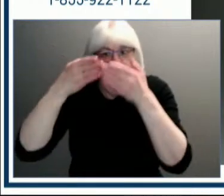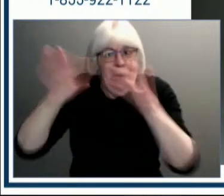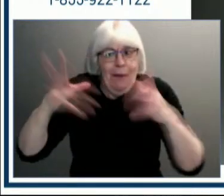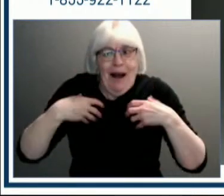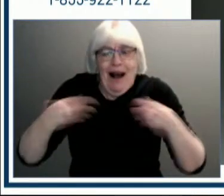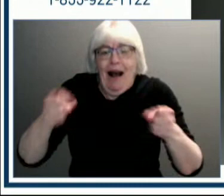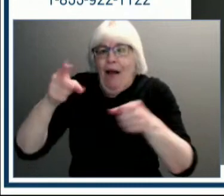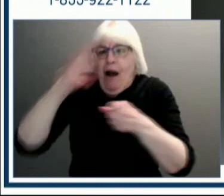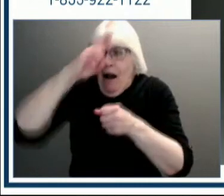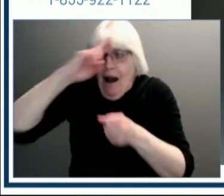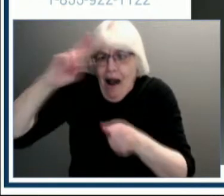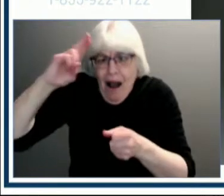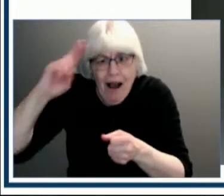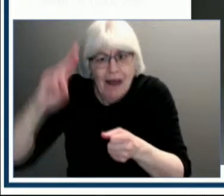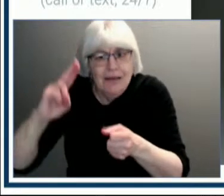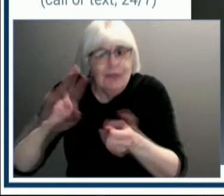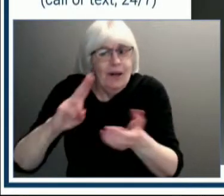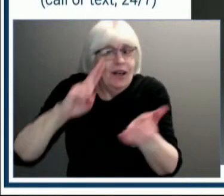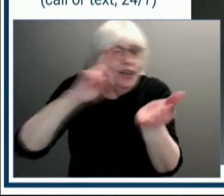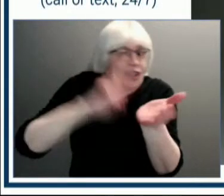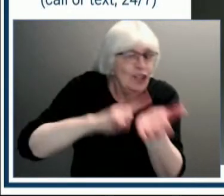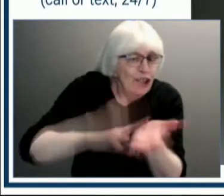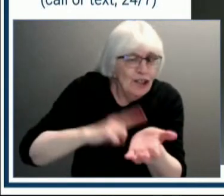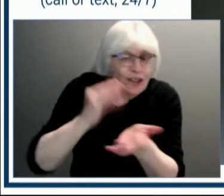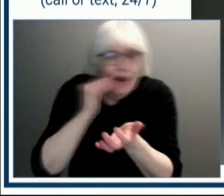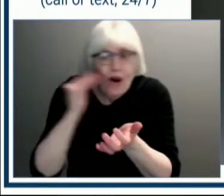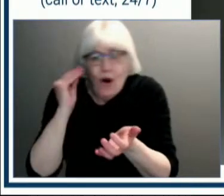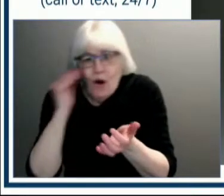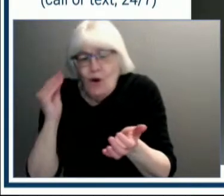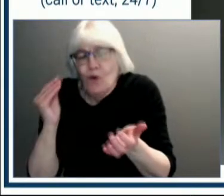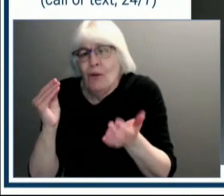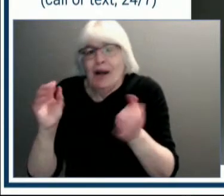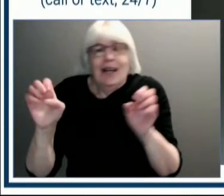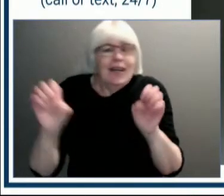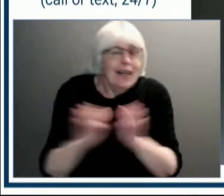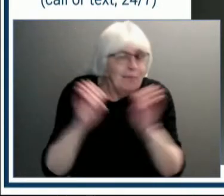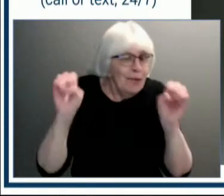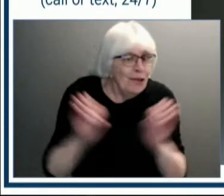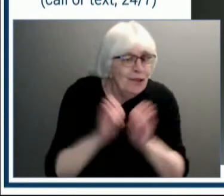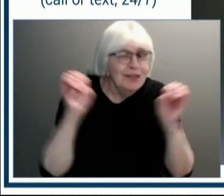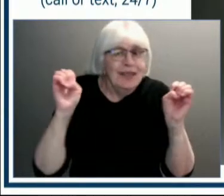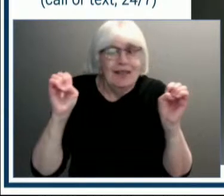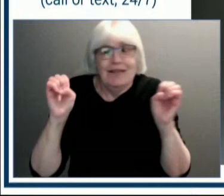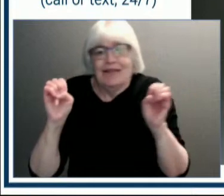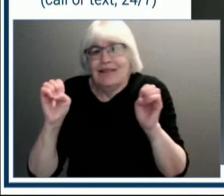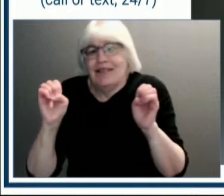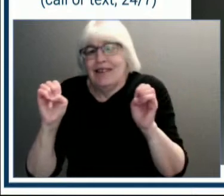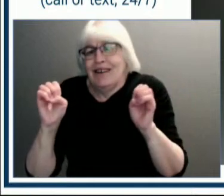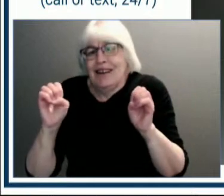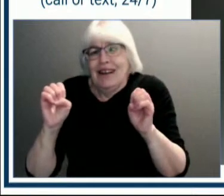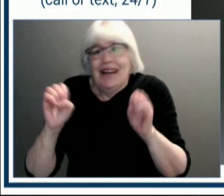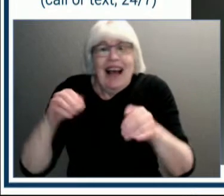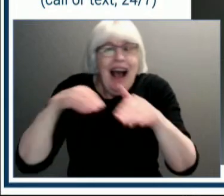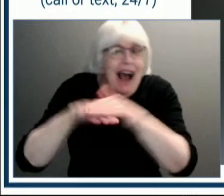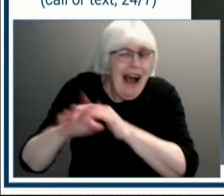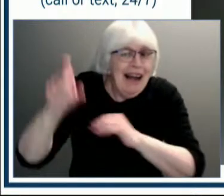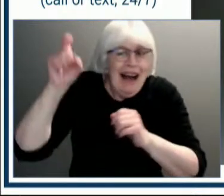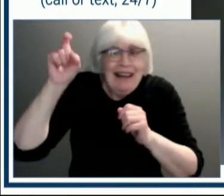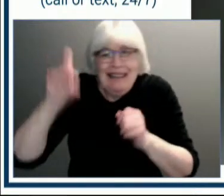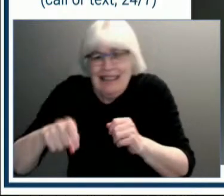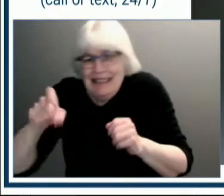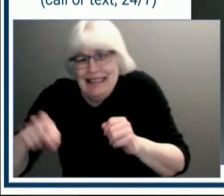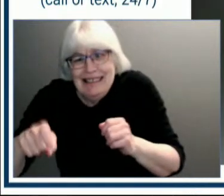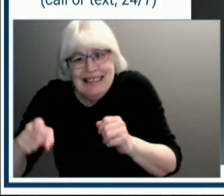care, home care, emergency services, and as a result, access to the care and delivery of many services. Our